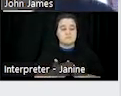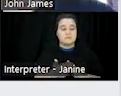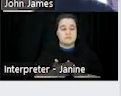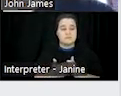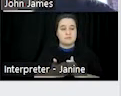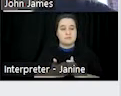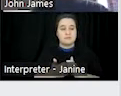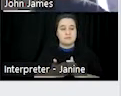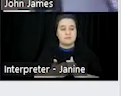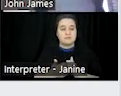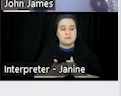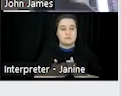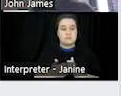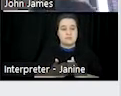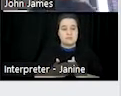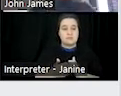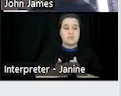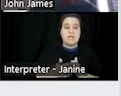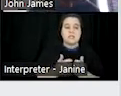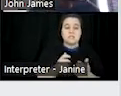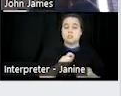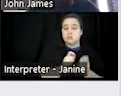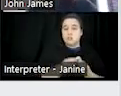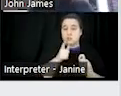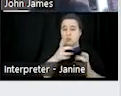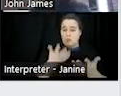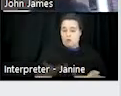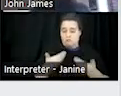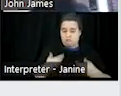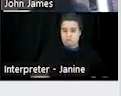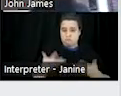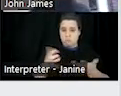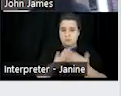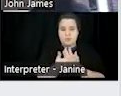It hasn't really changed my career goals, really. Okay.